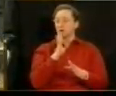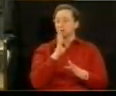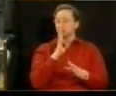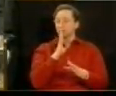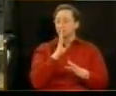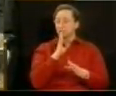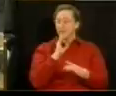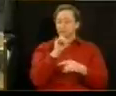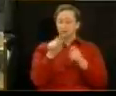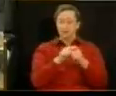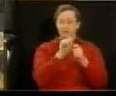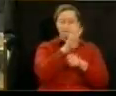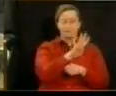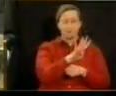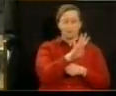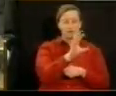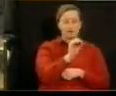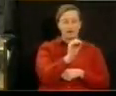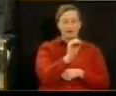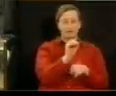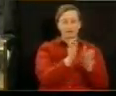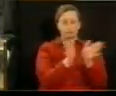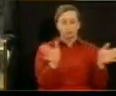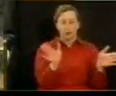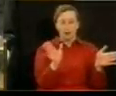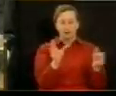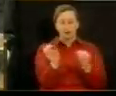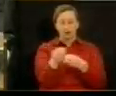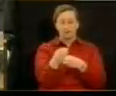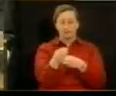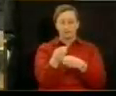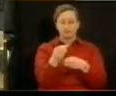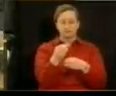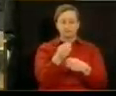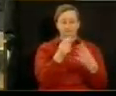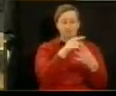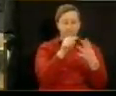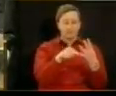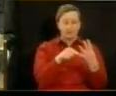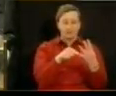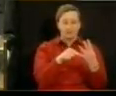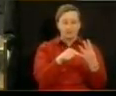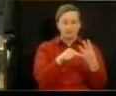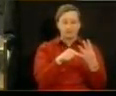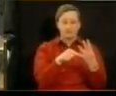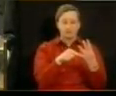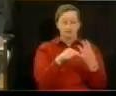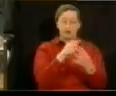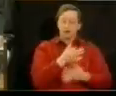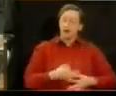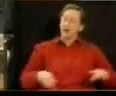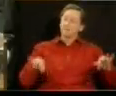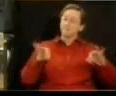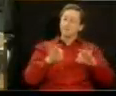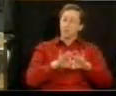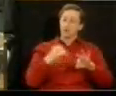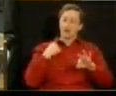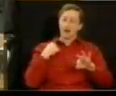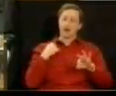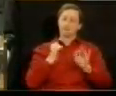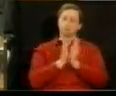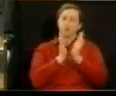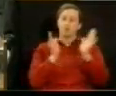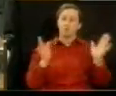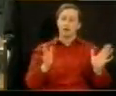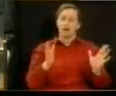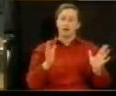countywide offices. Because these posts are extremely important and have such wide range